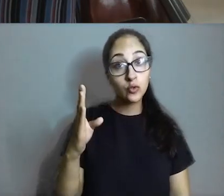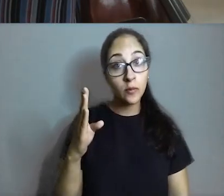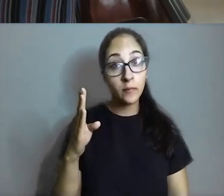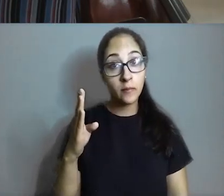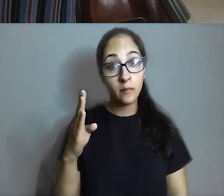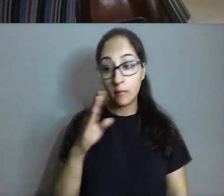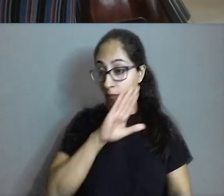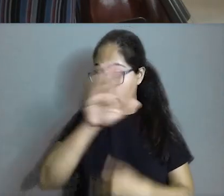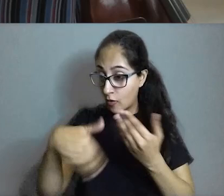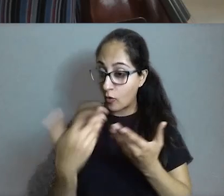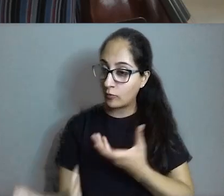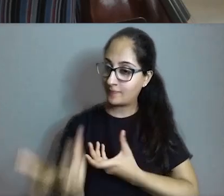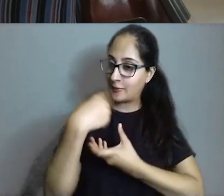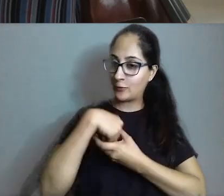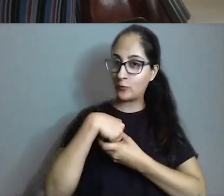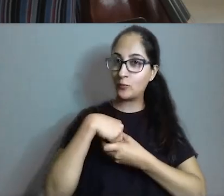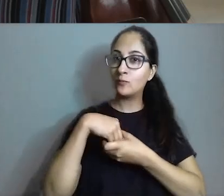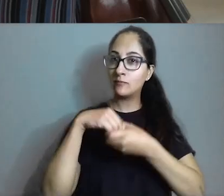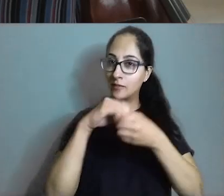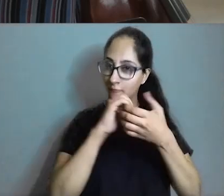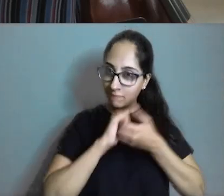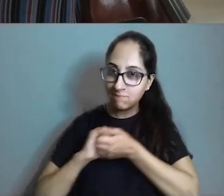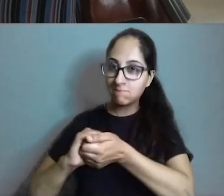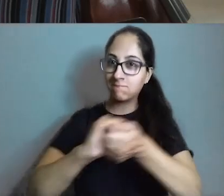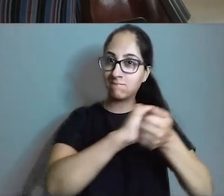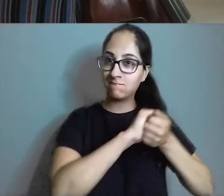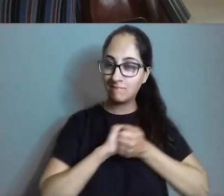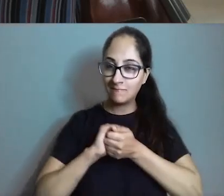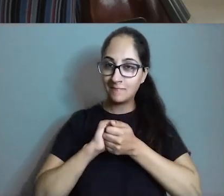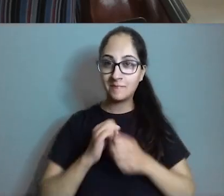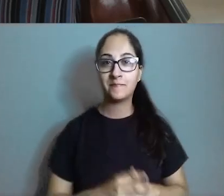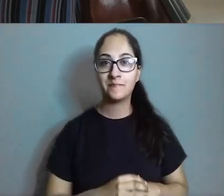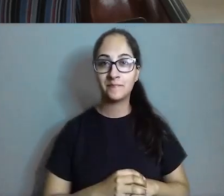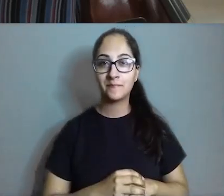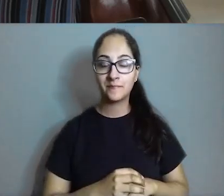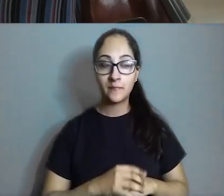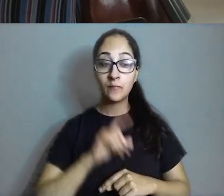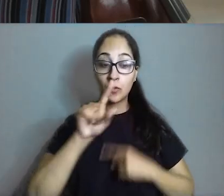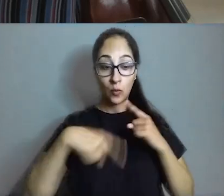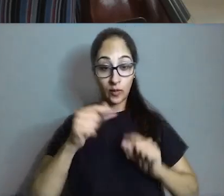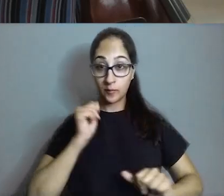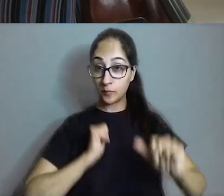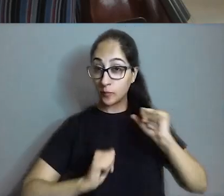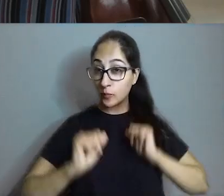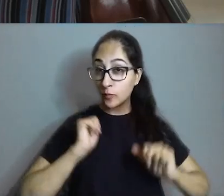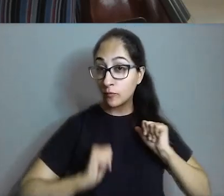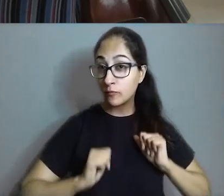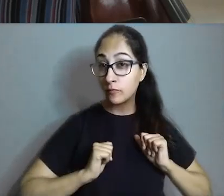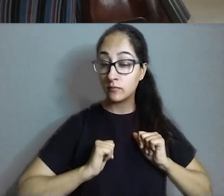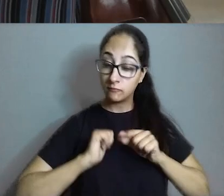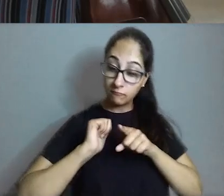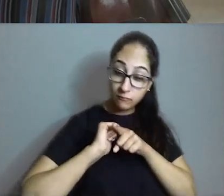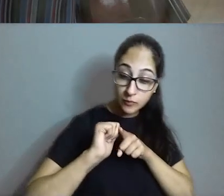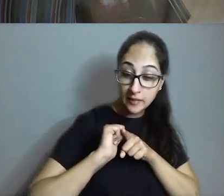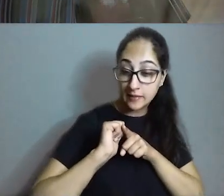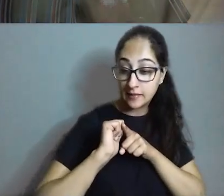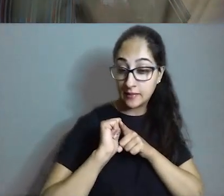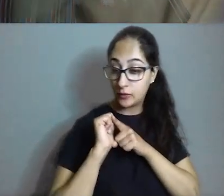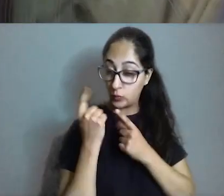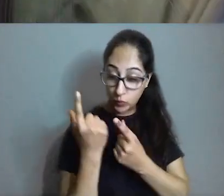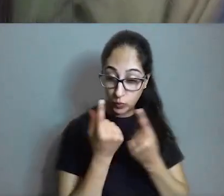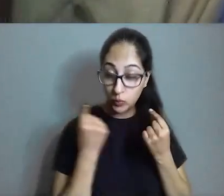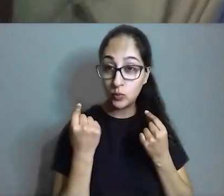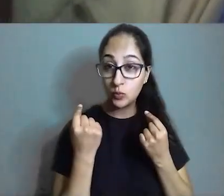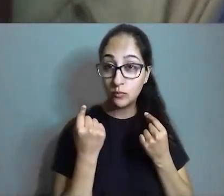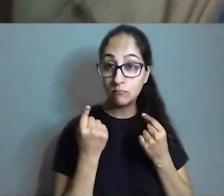moments during that whole experience that we could feel the hand of the Imam on our shoulder as we performed and as we practiced and as we went